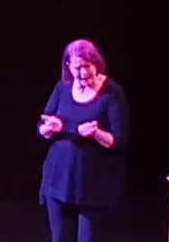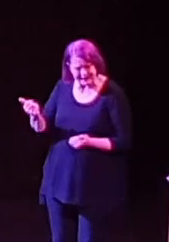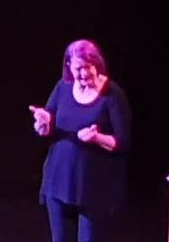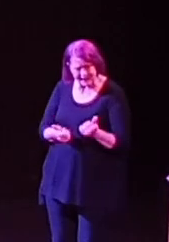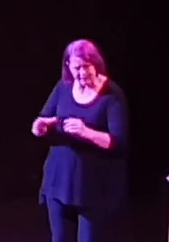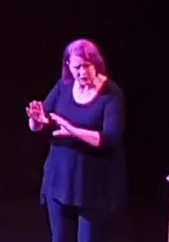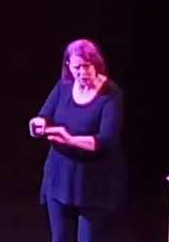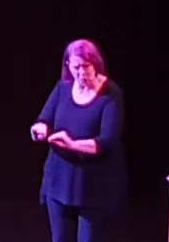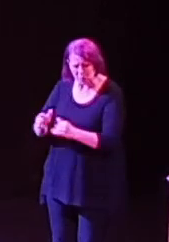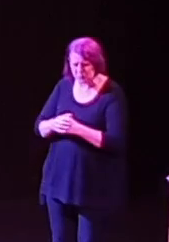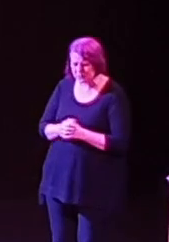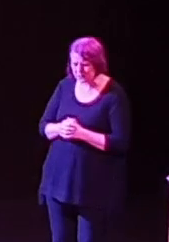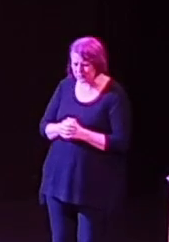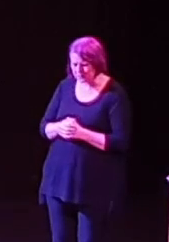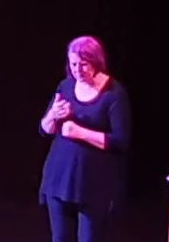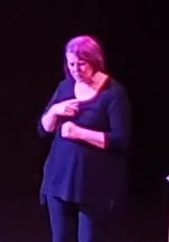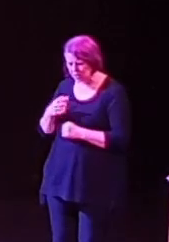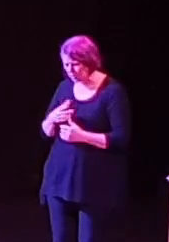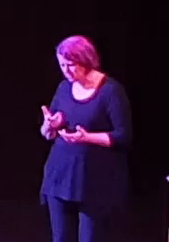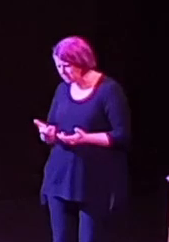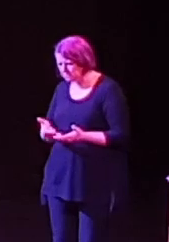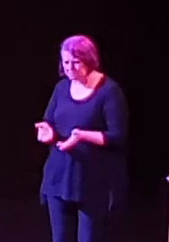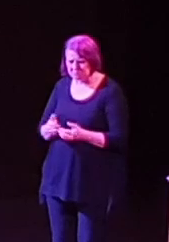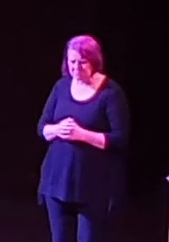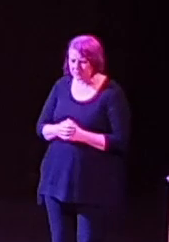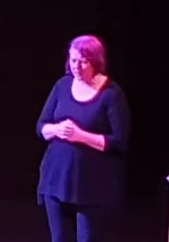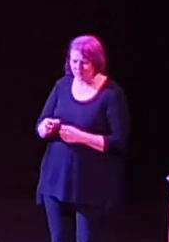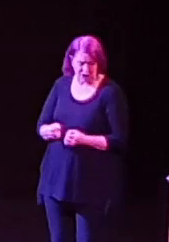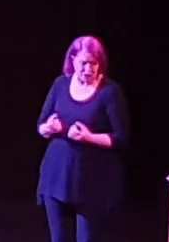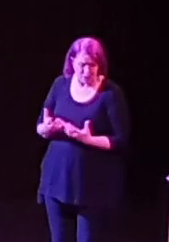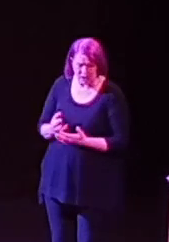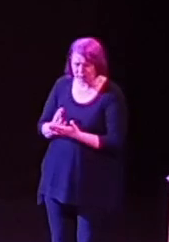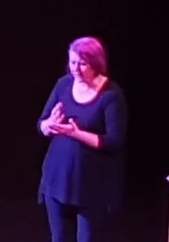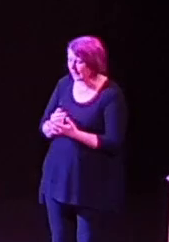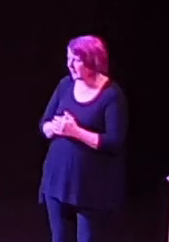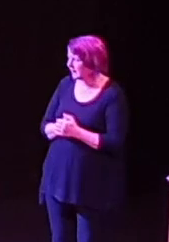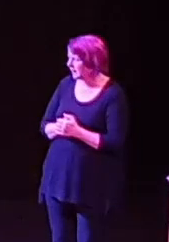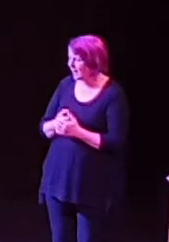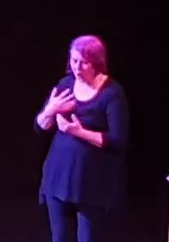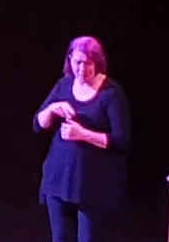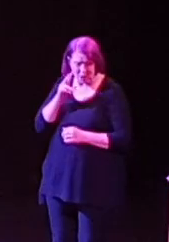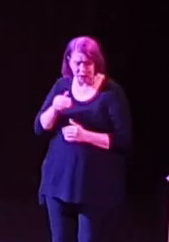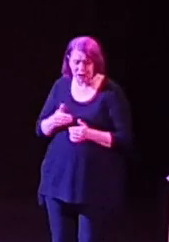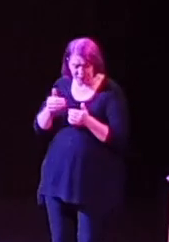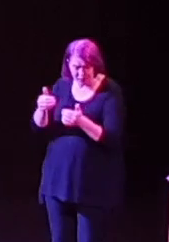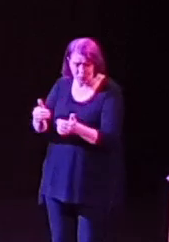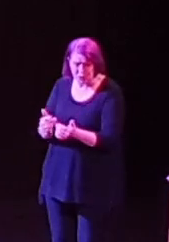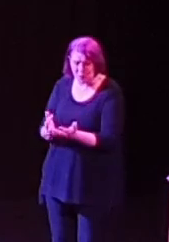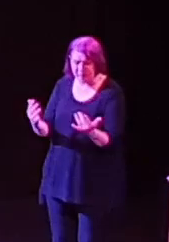They're the battery-powered ones, and just because of fires. So looking forward to public transport use,